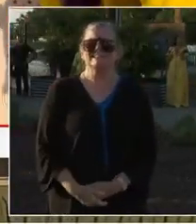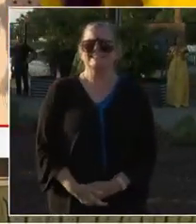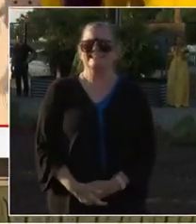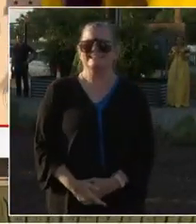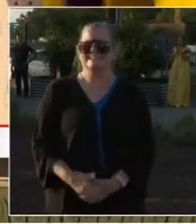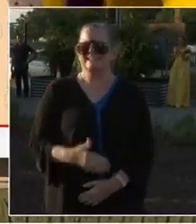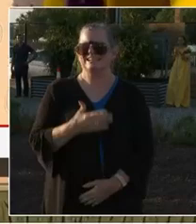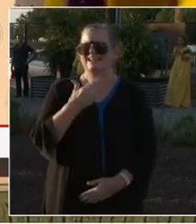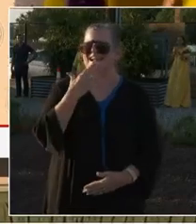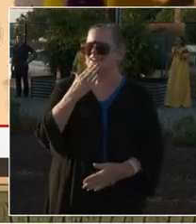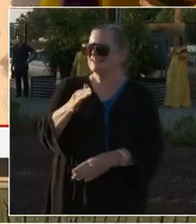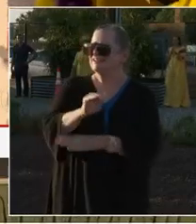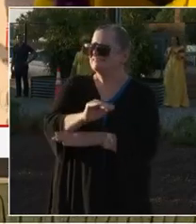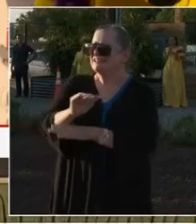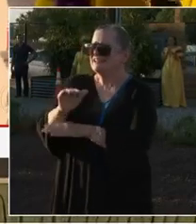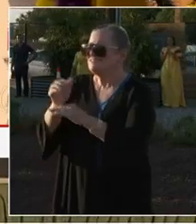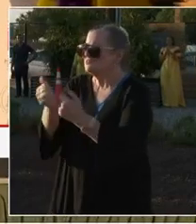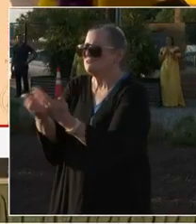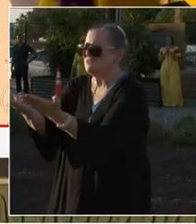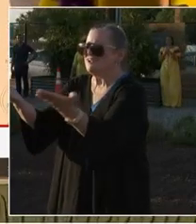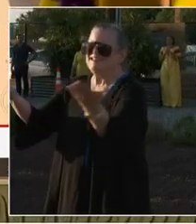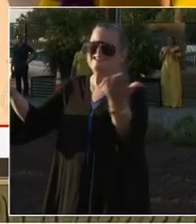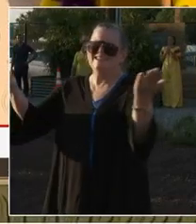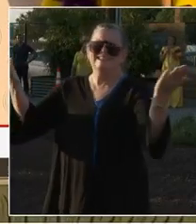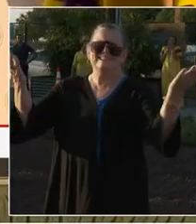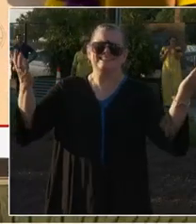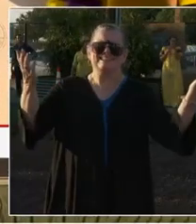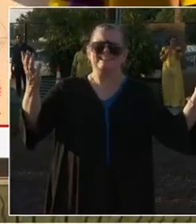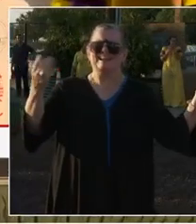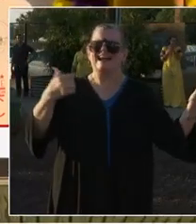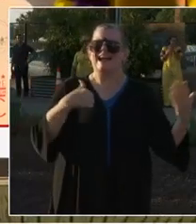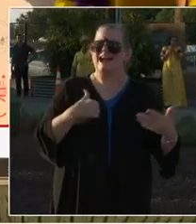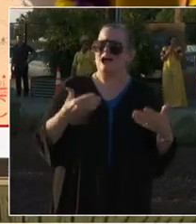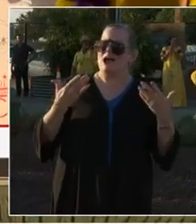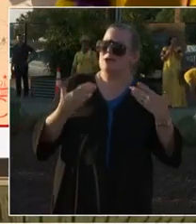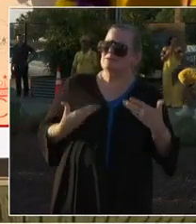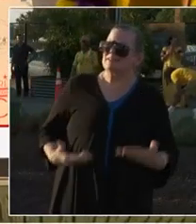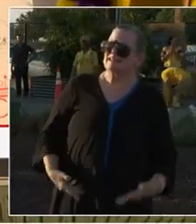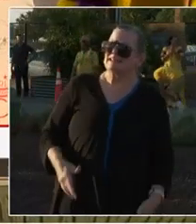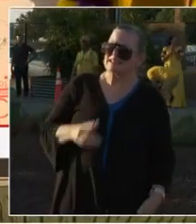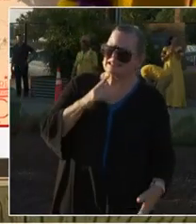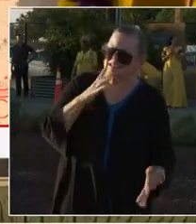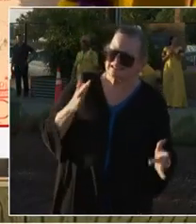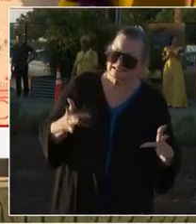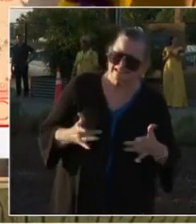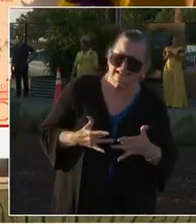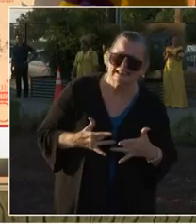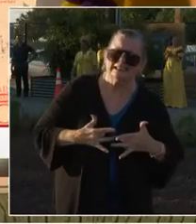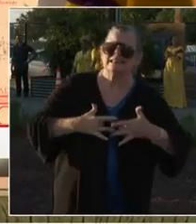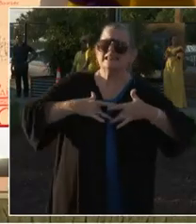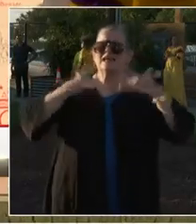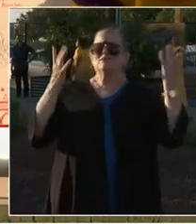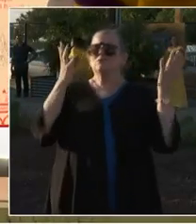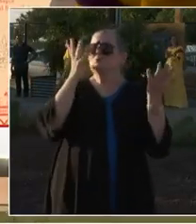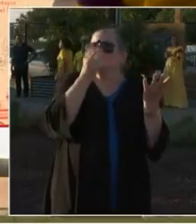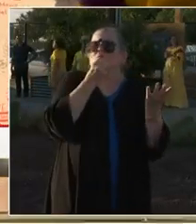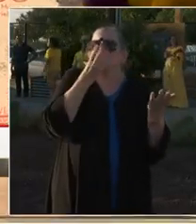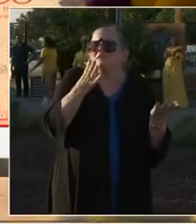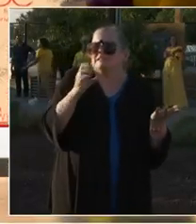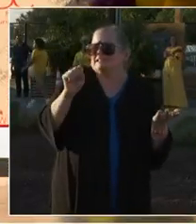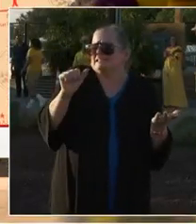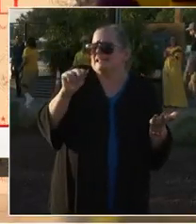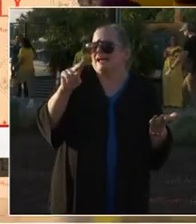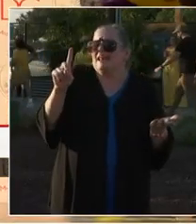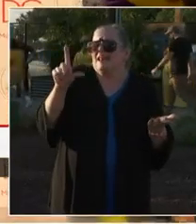Well, good evening, everybody. I am delighted to be here at the beautiful Sandlot. Isn't it